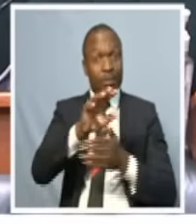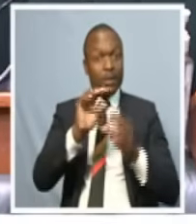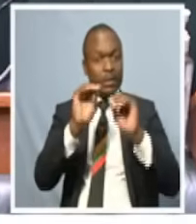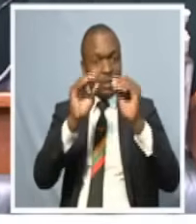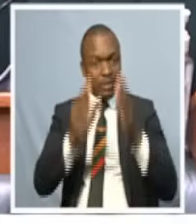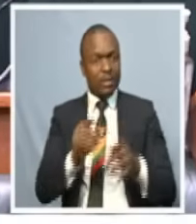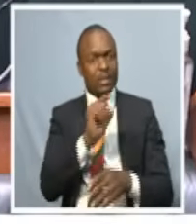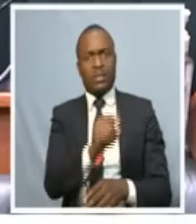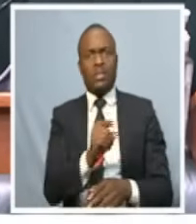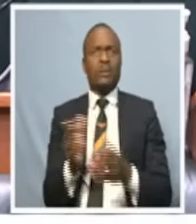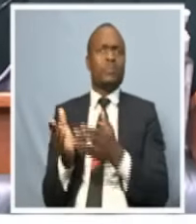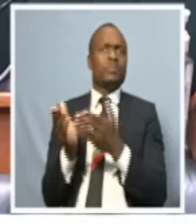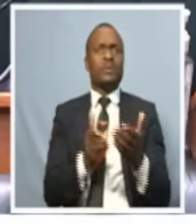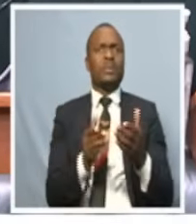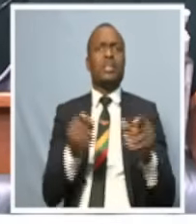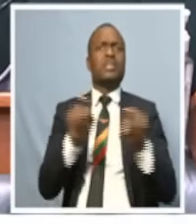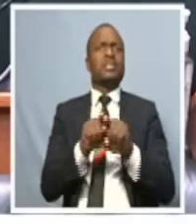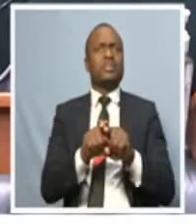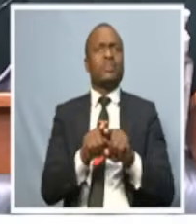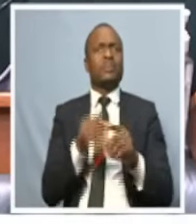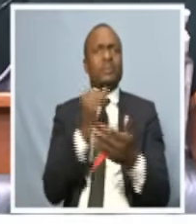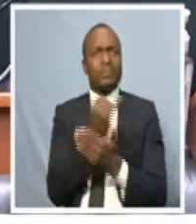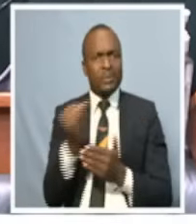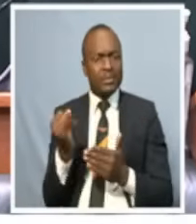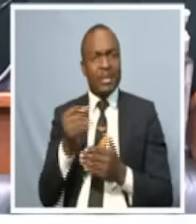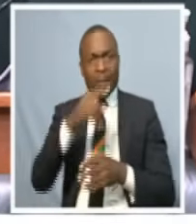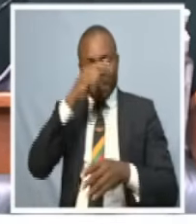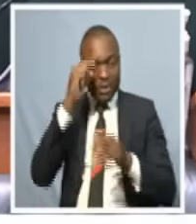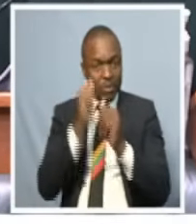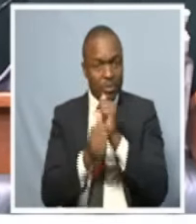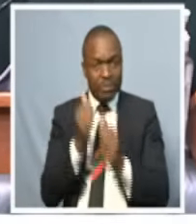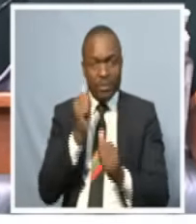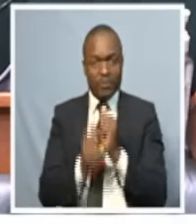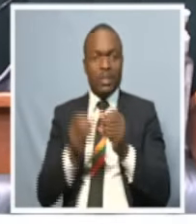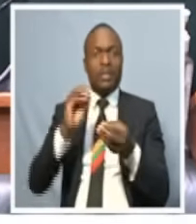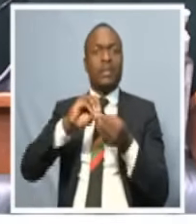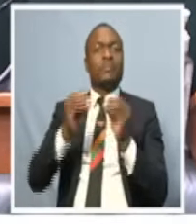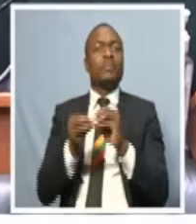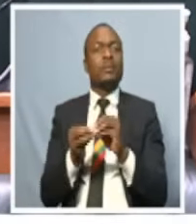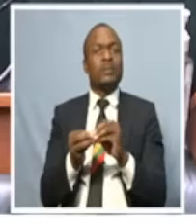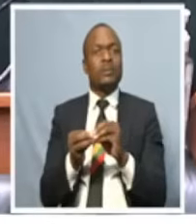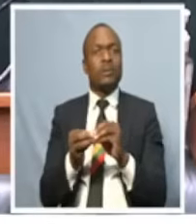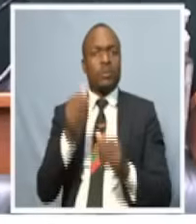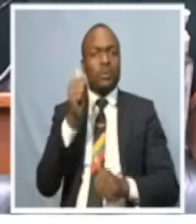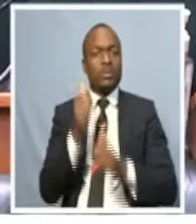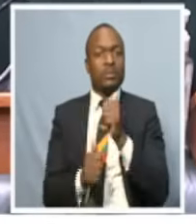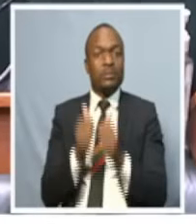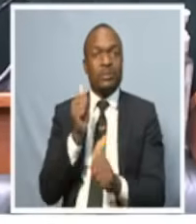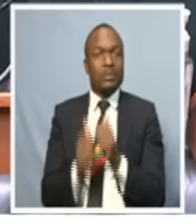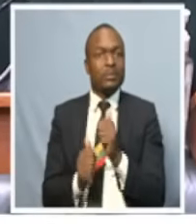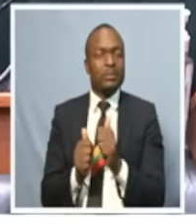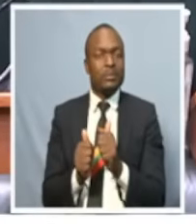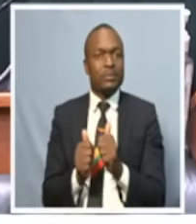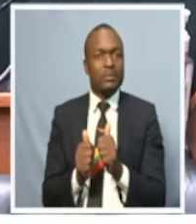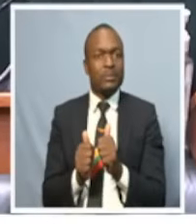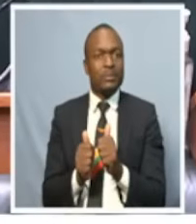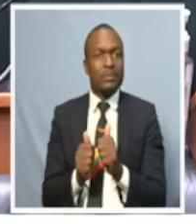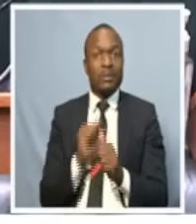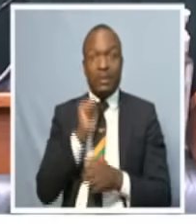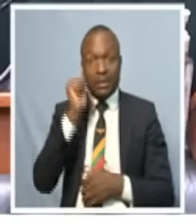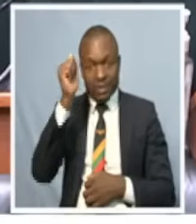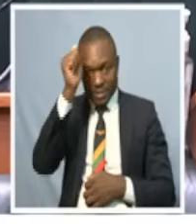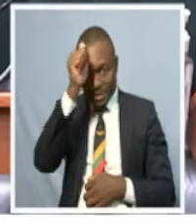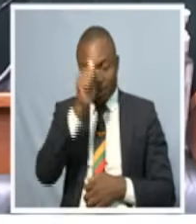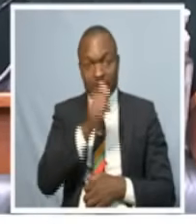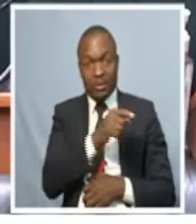teachers, they raised the same issues. And because of the numbers of applicants